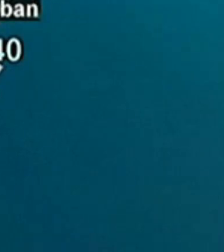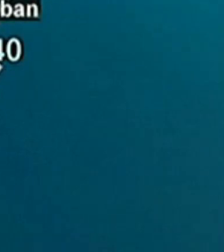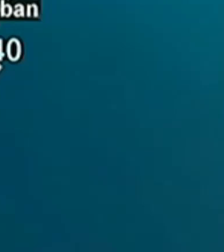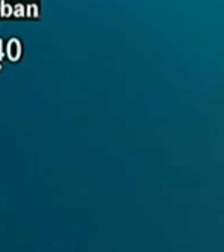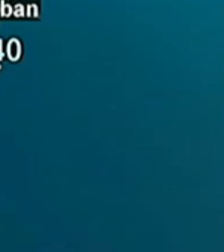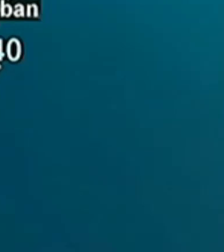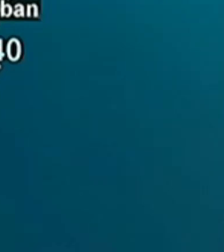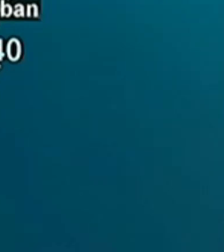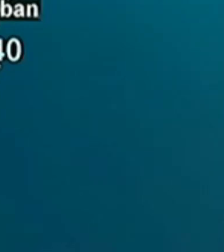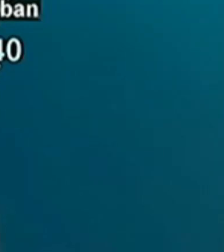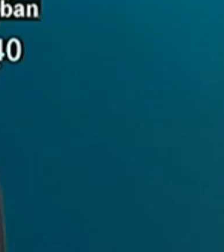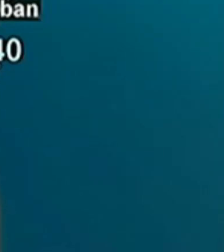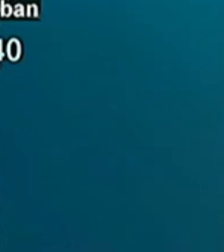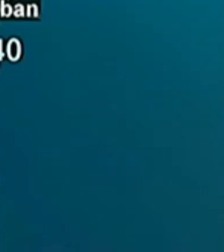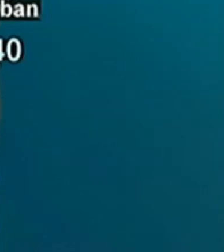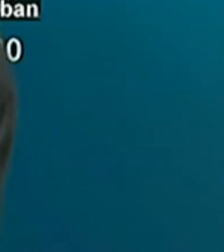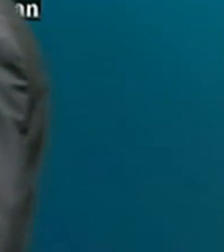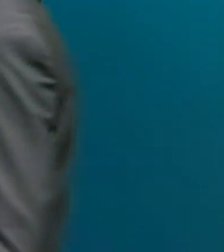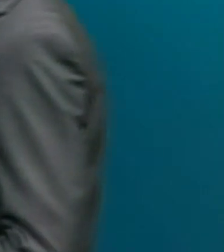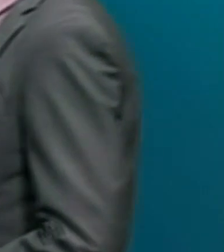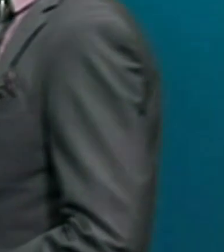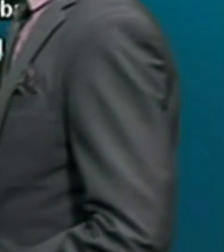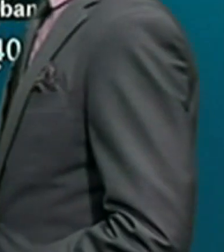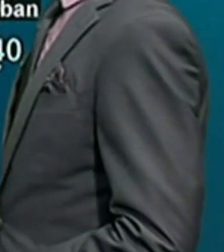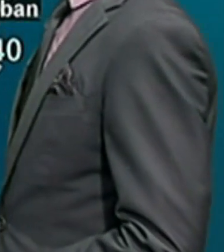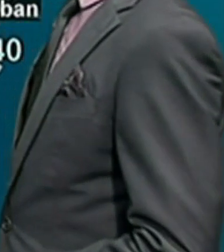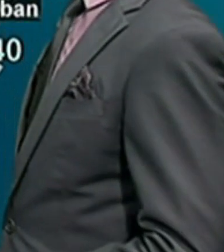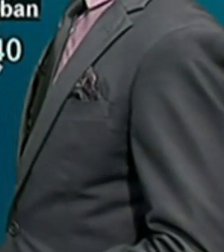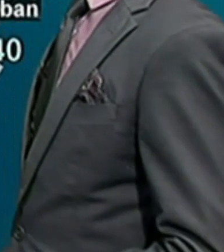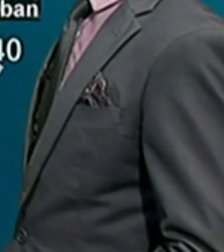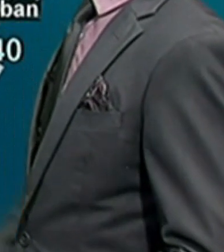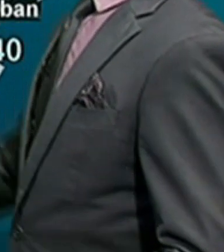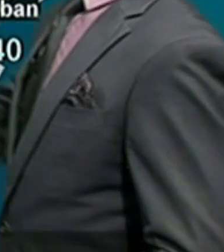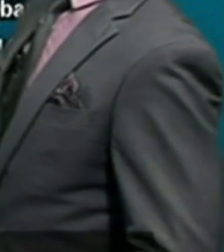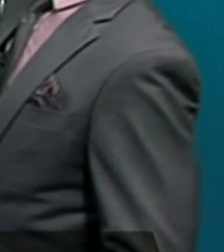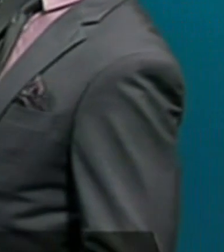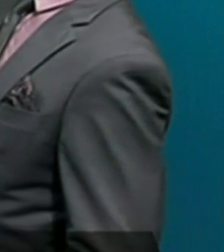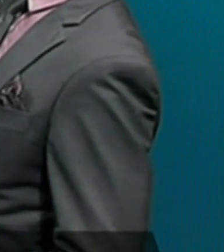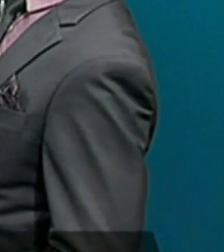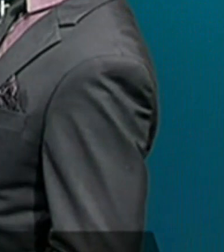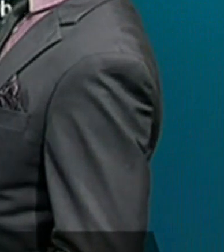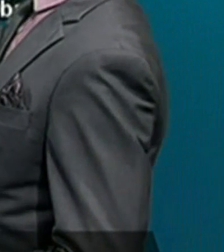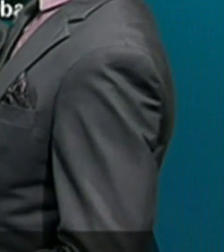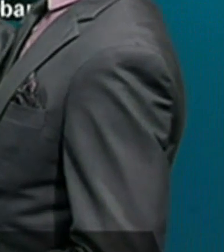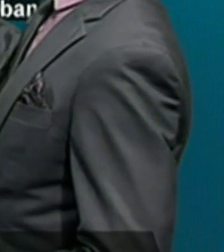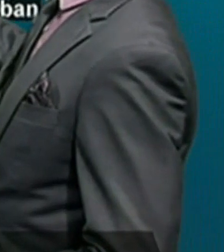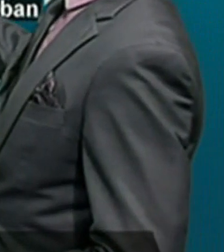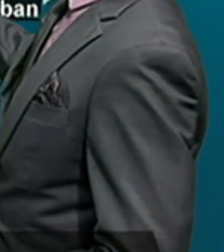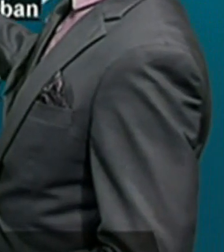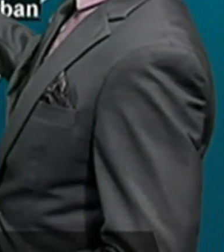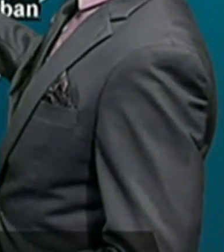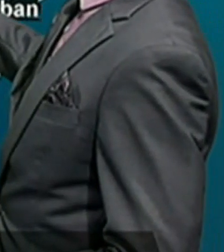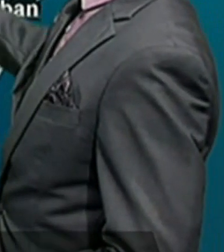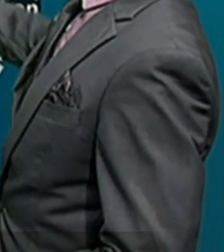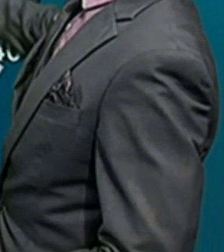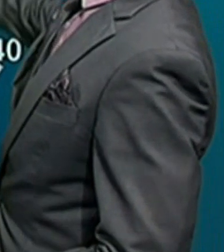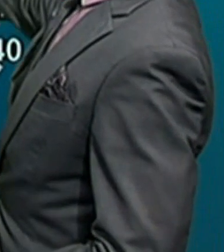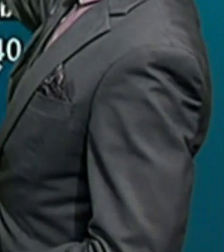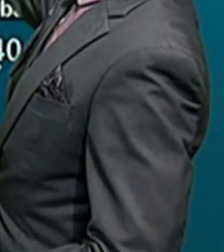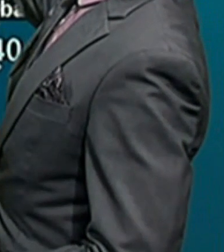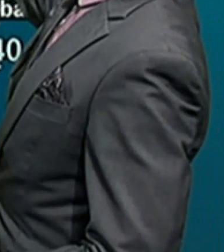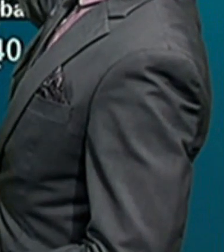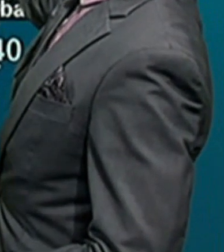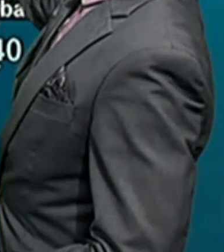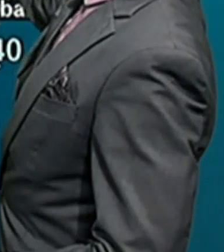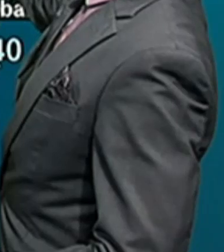ke a leboga kgaetše Dithabela re lebeleng kakanyo ya boso bošegong bja lehono re lebetše dikgonagalo tša dipula ka diperesente tše 60 re lebetše onolo ka provinceng ya Free State